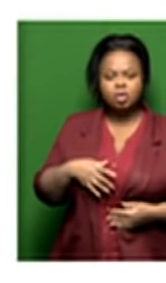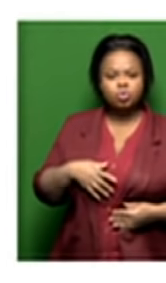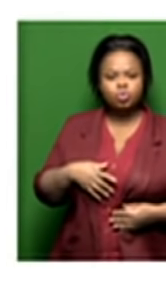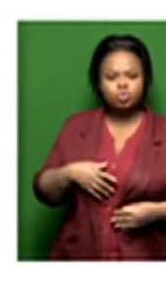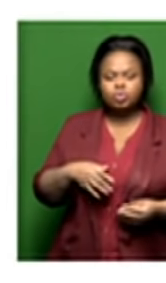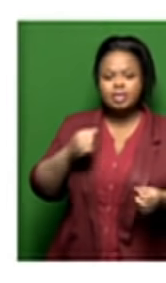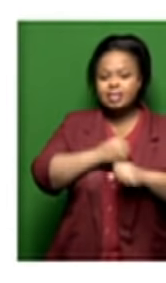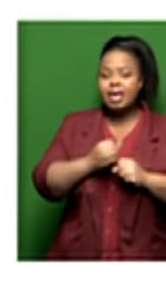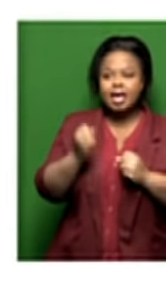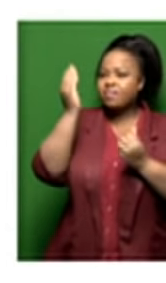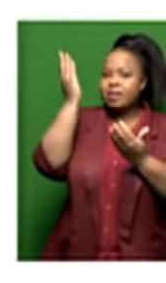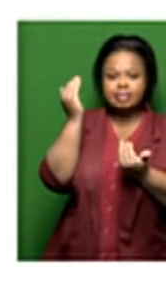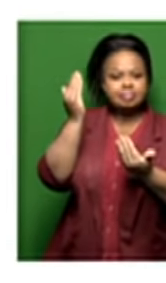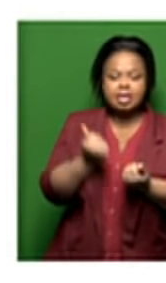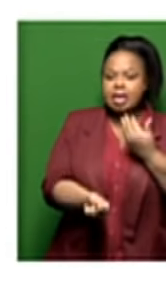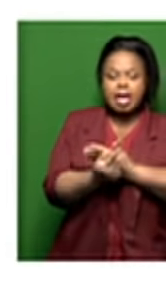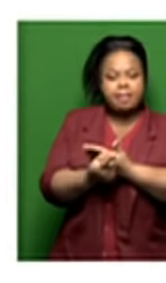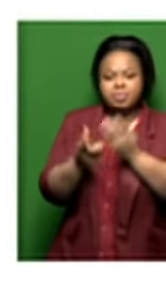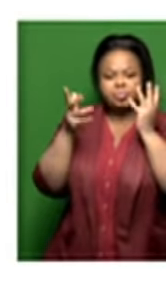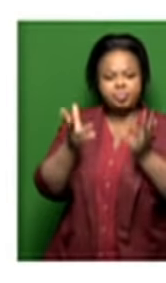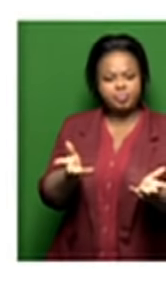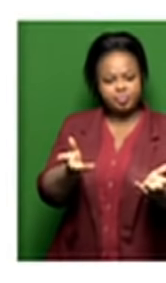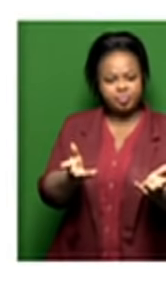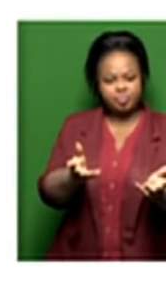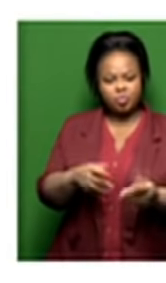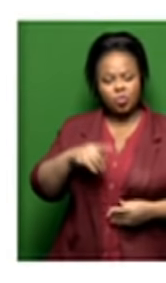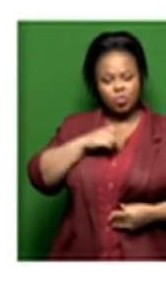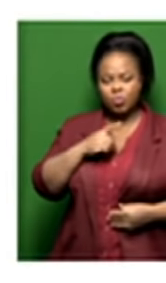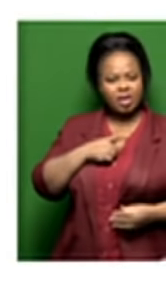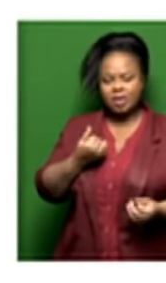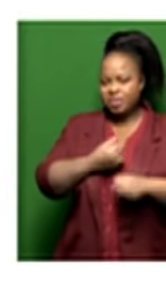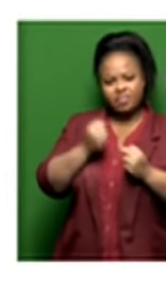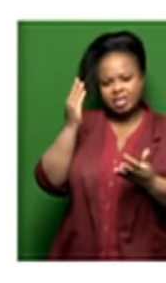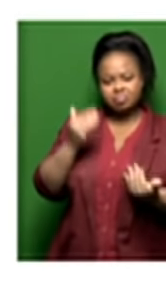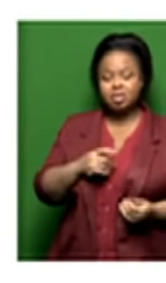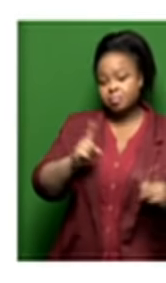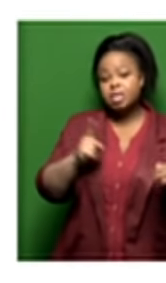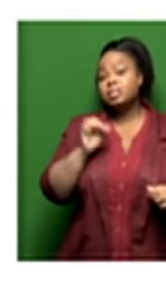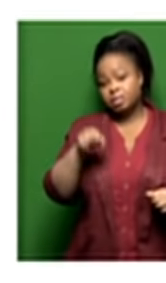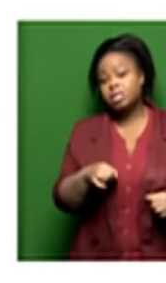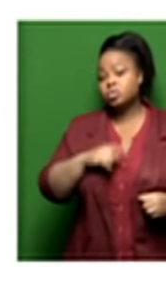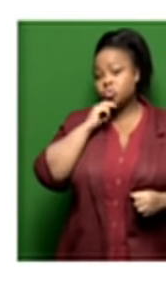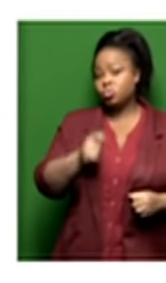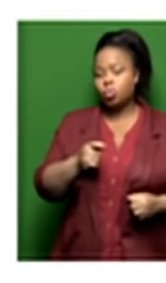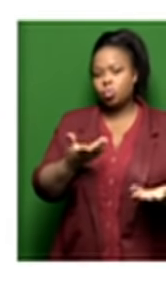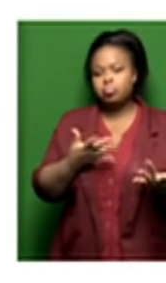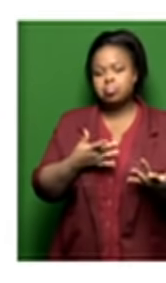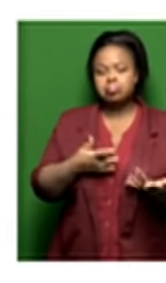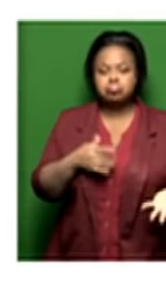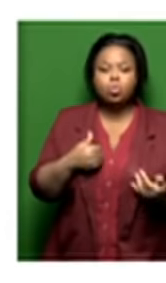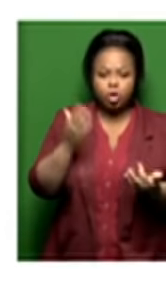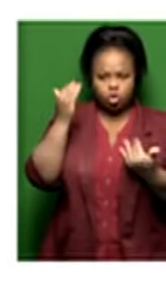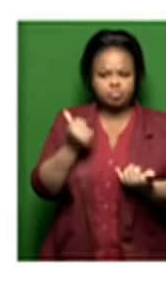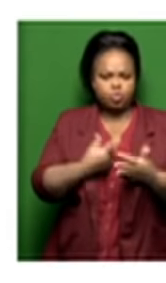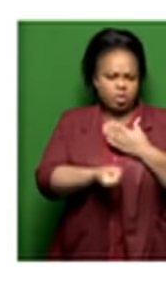would have not anticipated such kind of a move that it would happen. Of course, it was getting to that point because